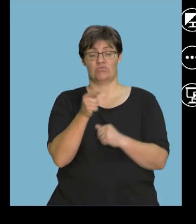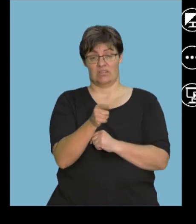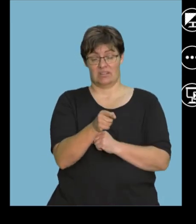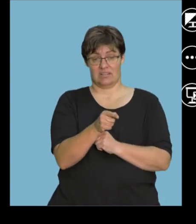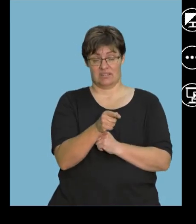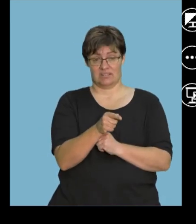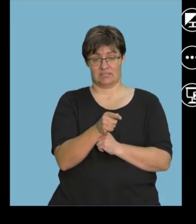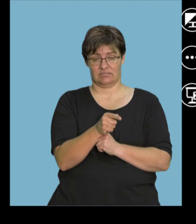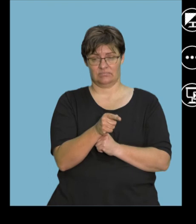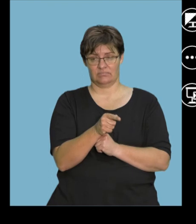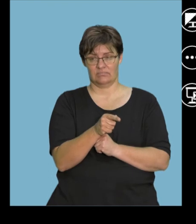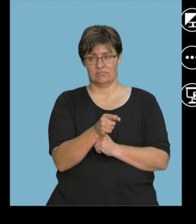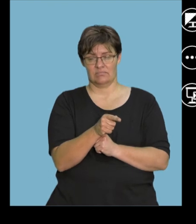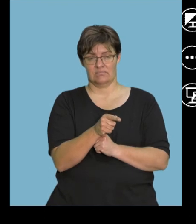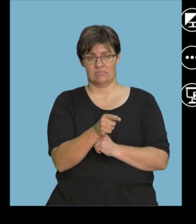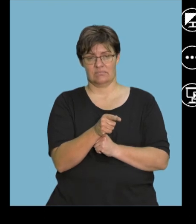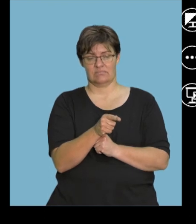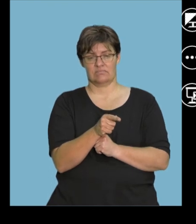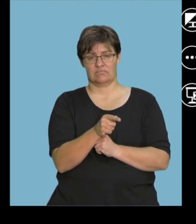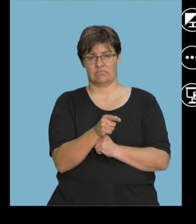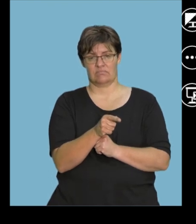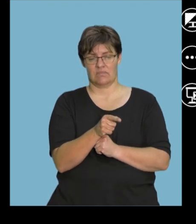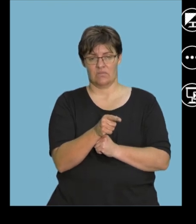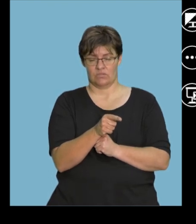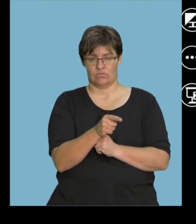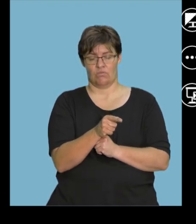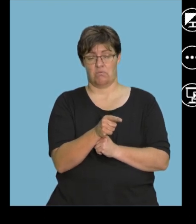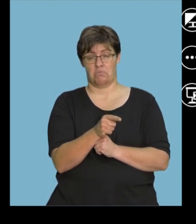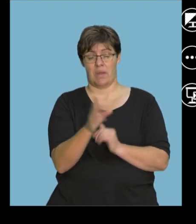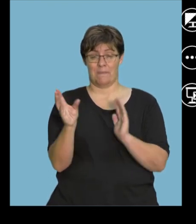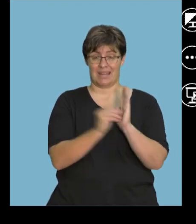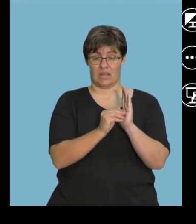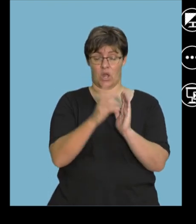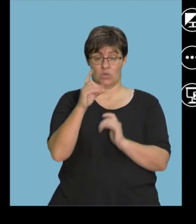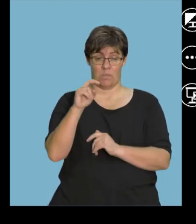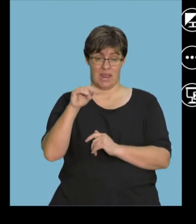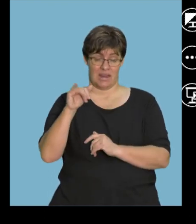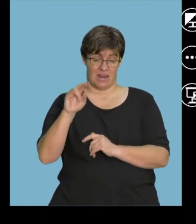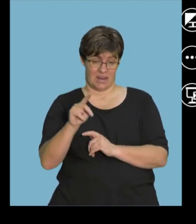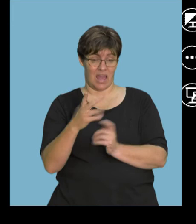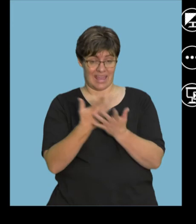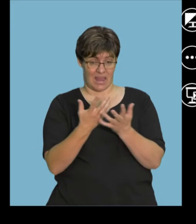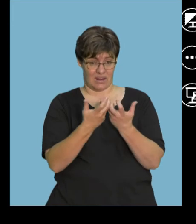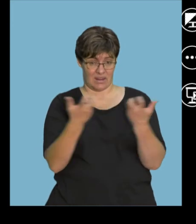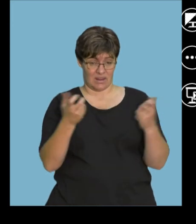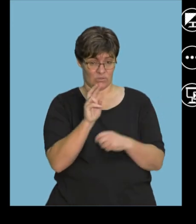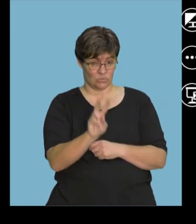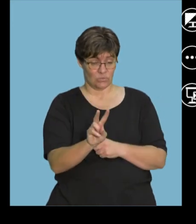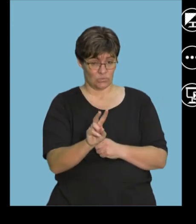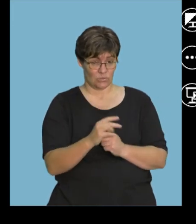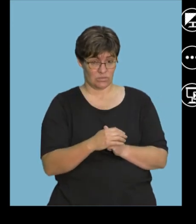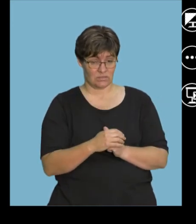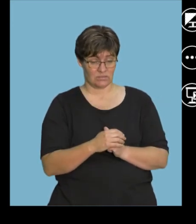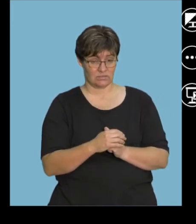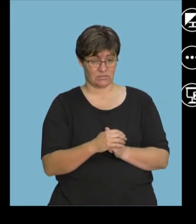a material of which here we've shown the magnetic domain. Are we able to separate this